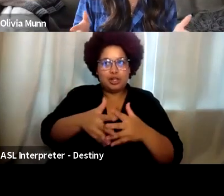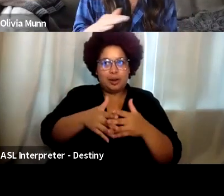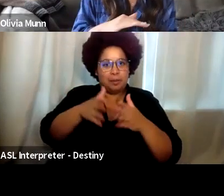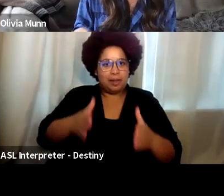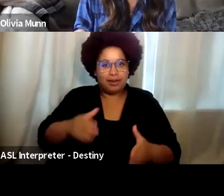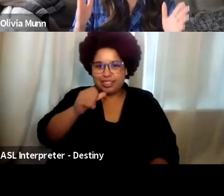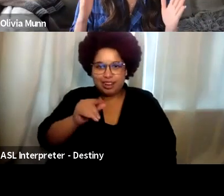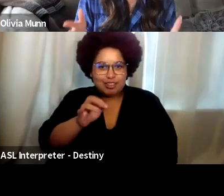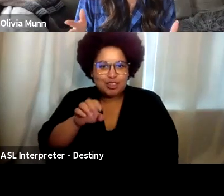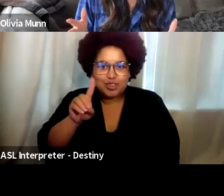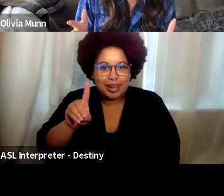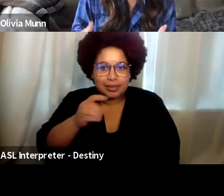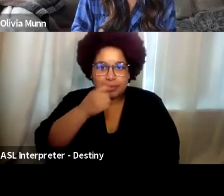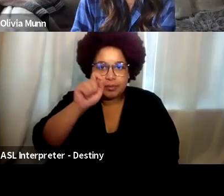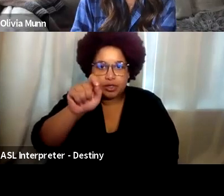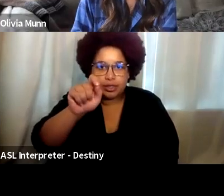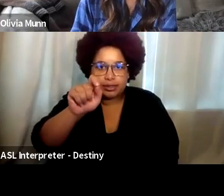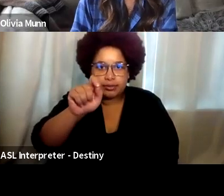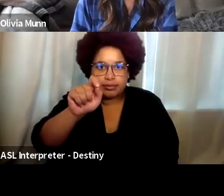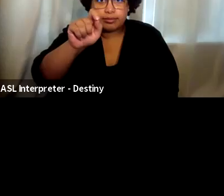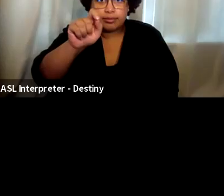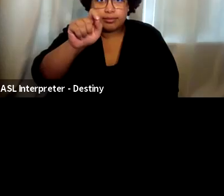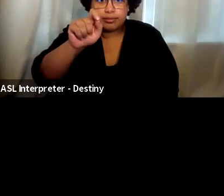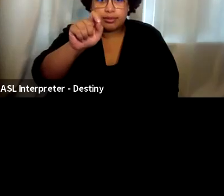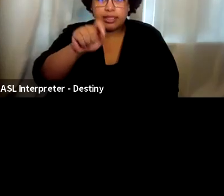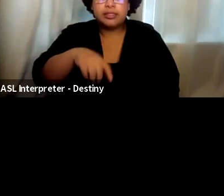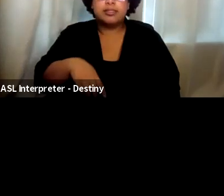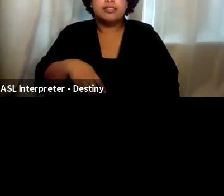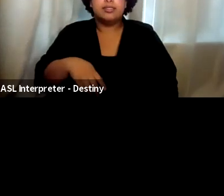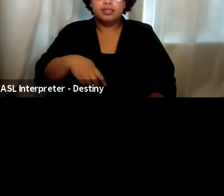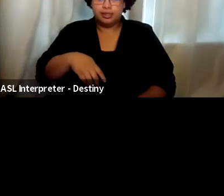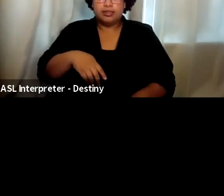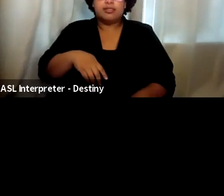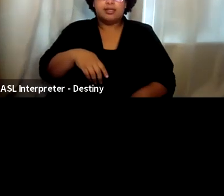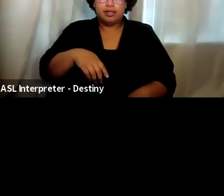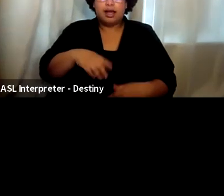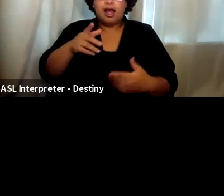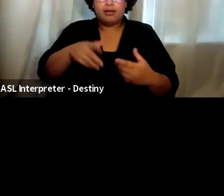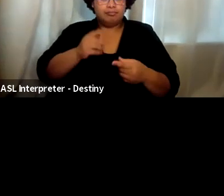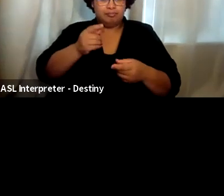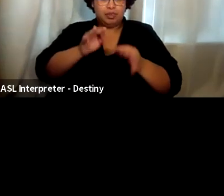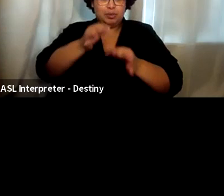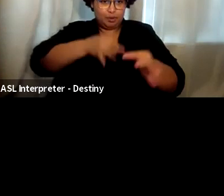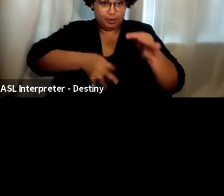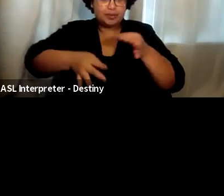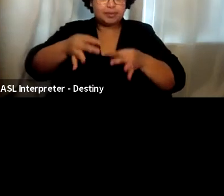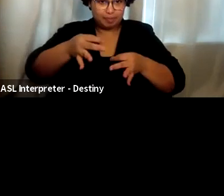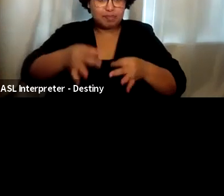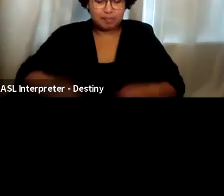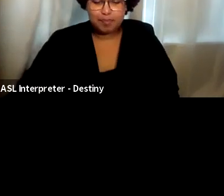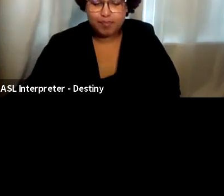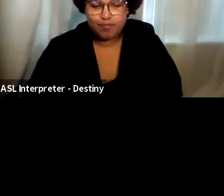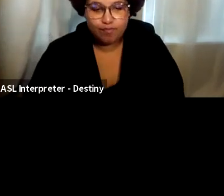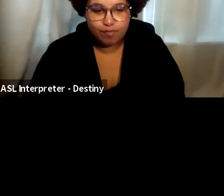trend. Period. Correct. Full stop. I would dovetail off of both of you all too, in that the